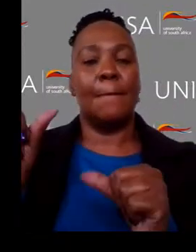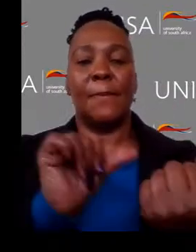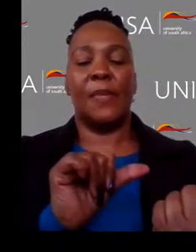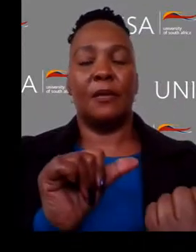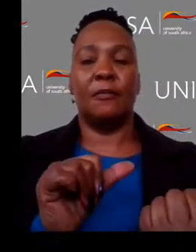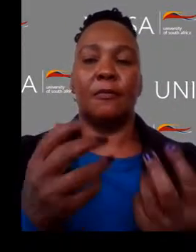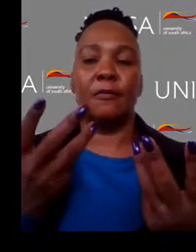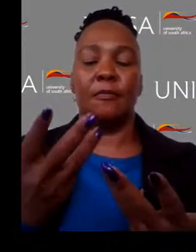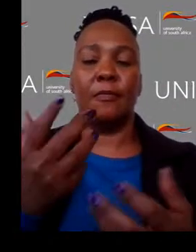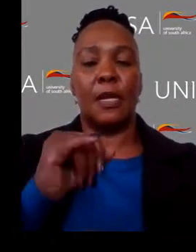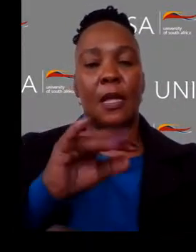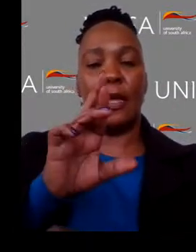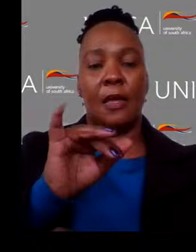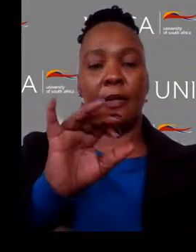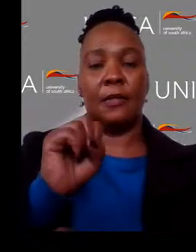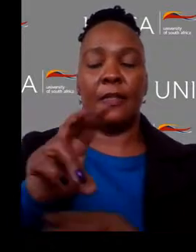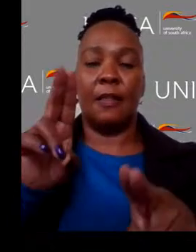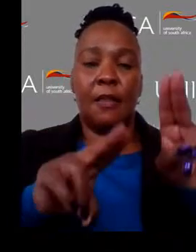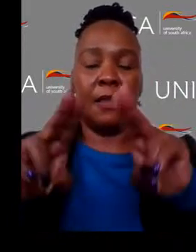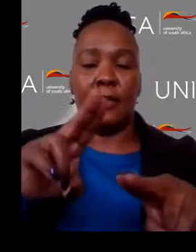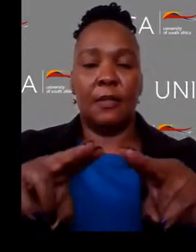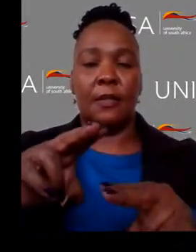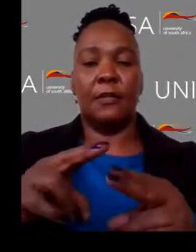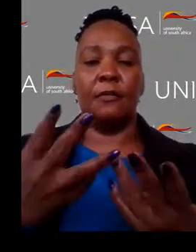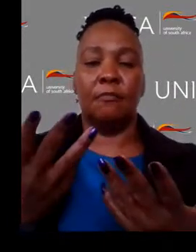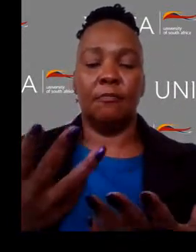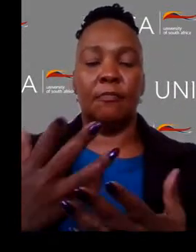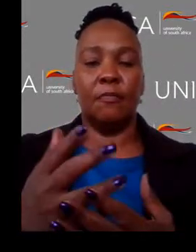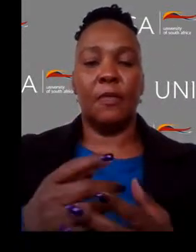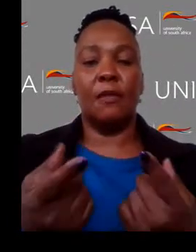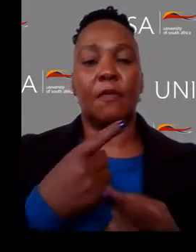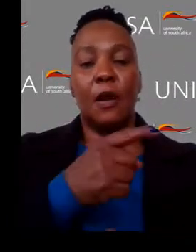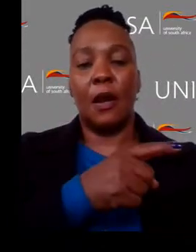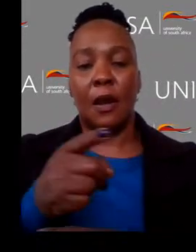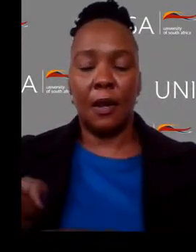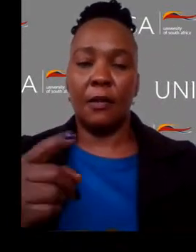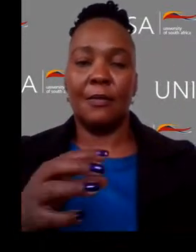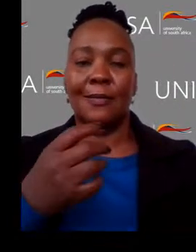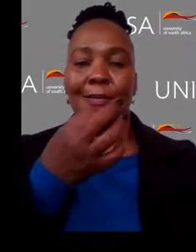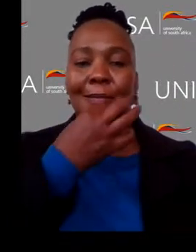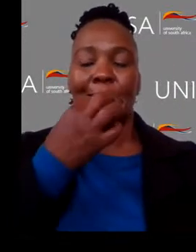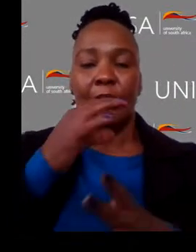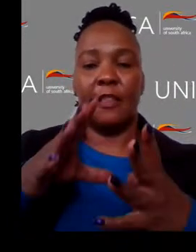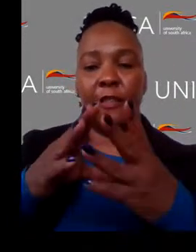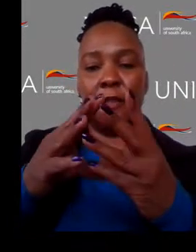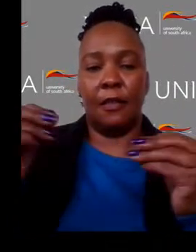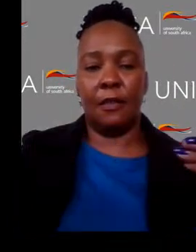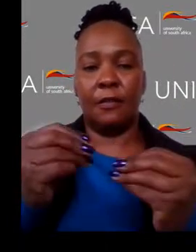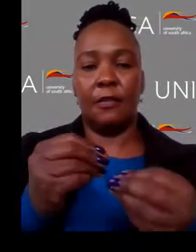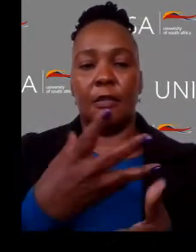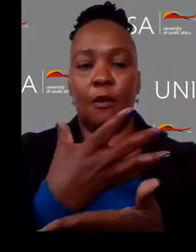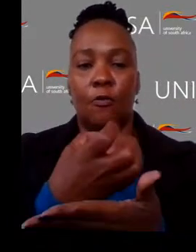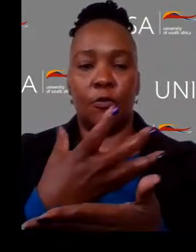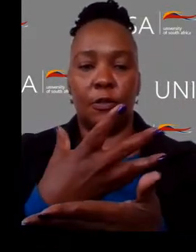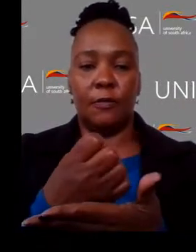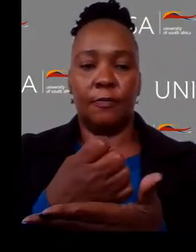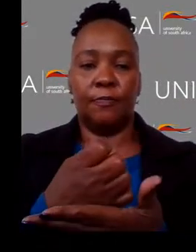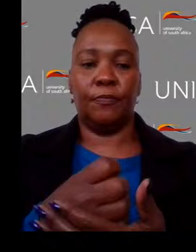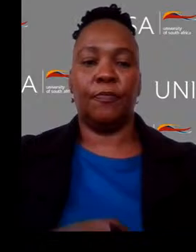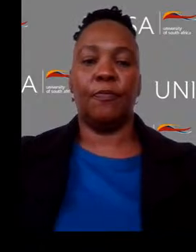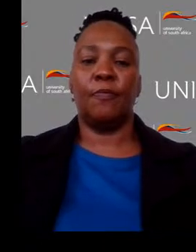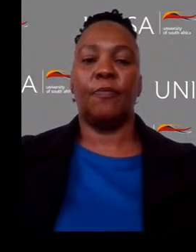the iris invigilation. And then from here, you can then say finish recording. So you'll even